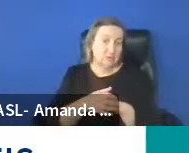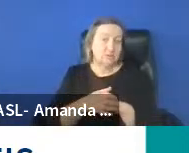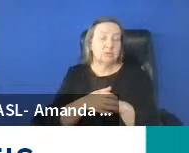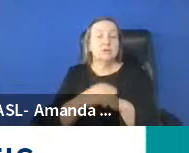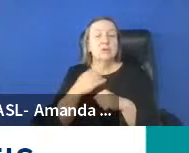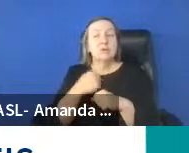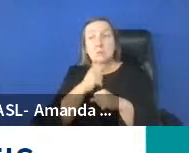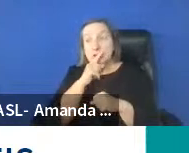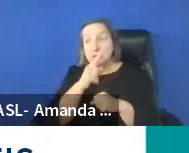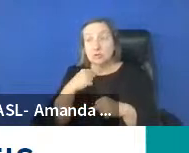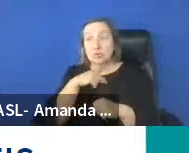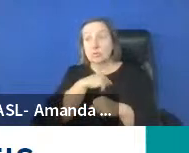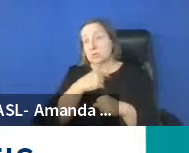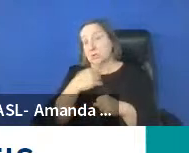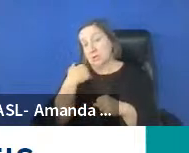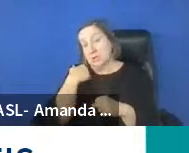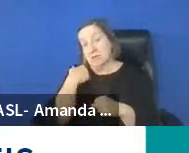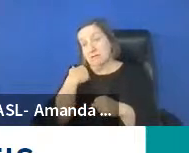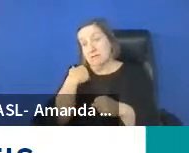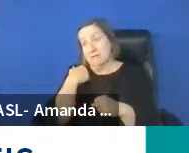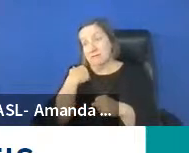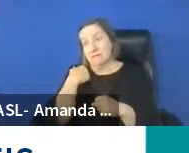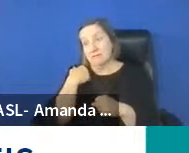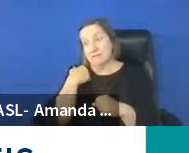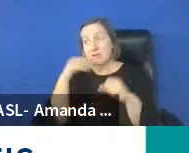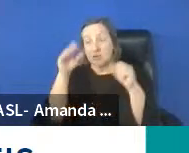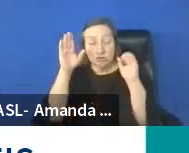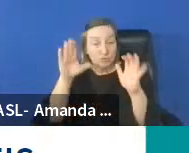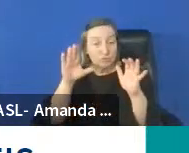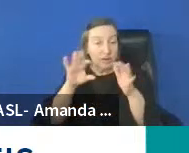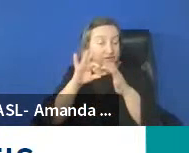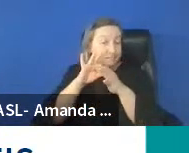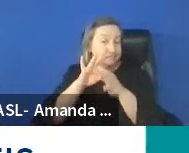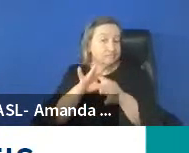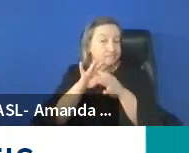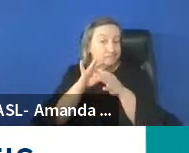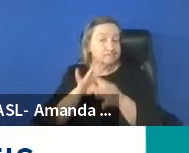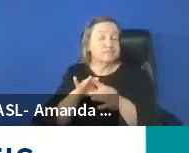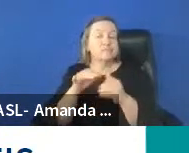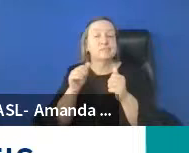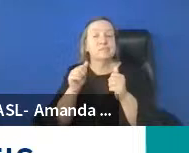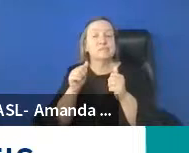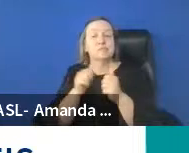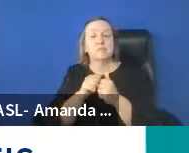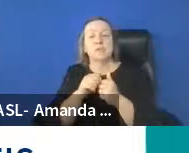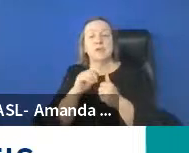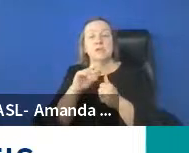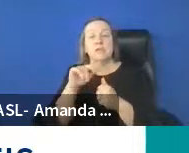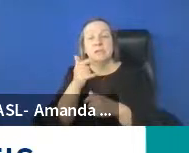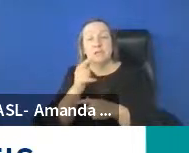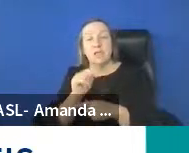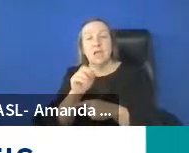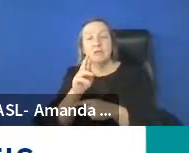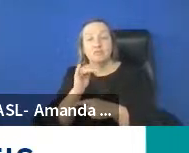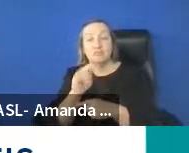sure that we have great connections to the light rail